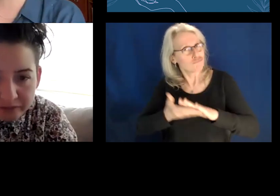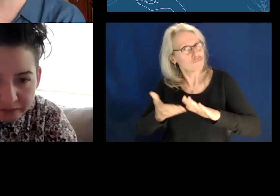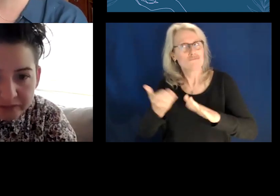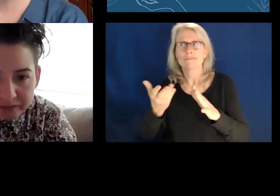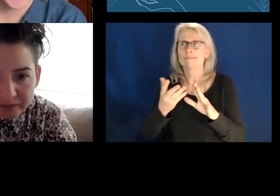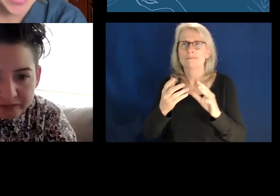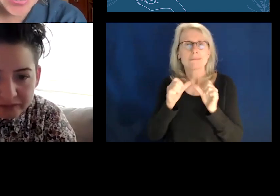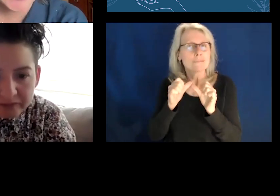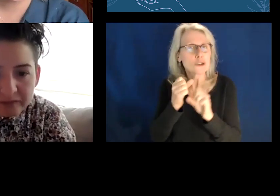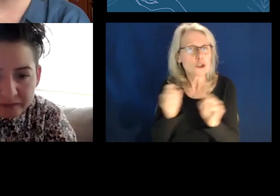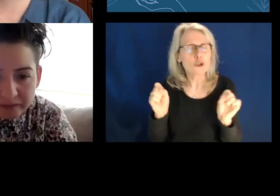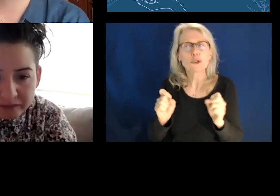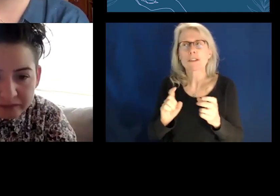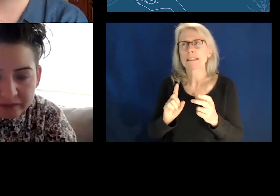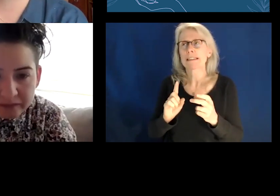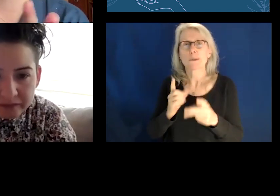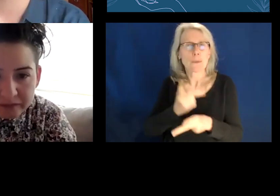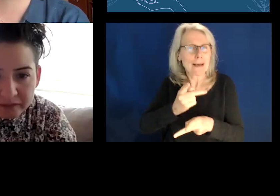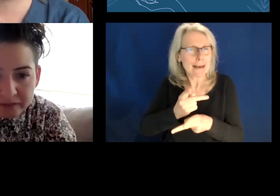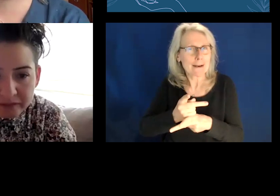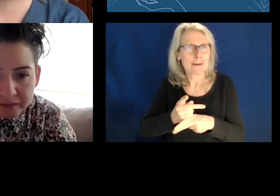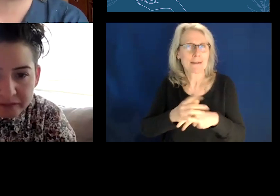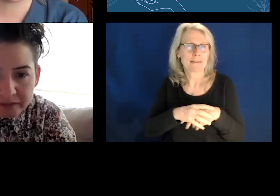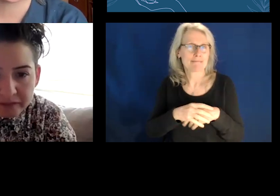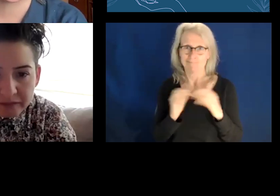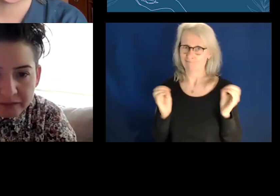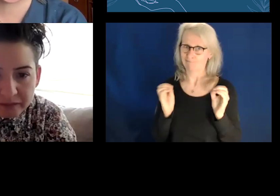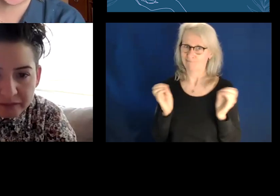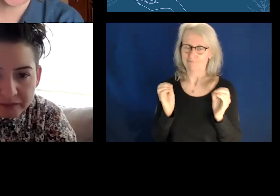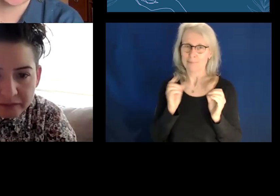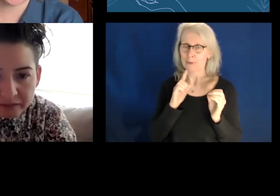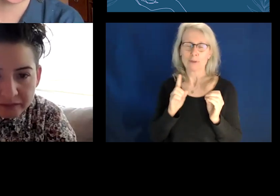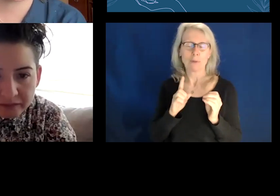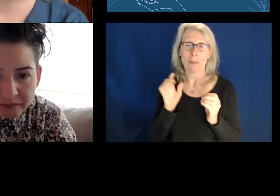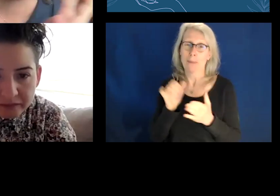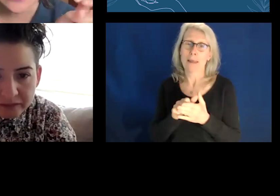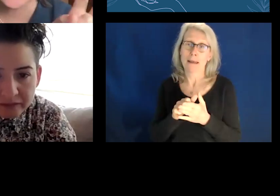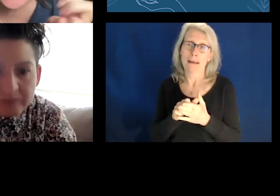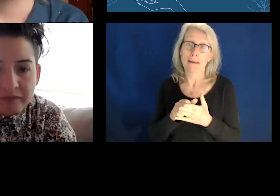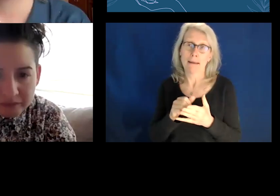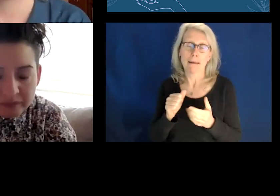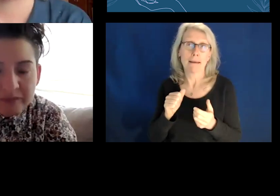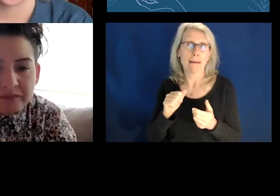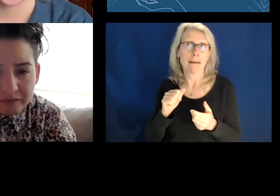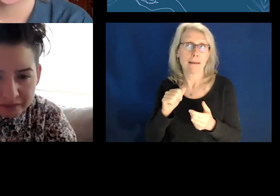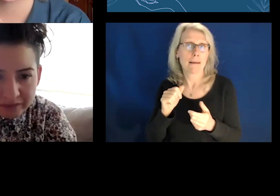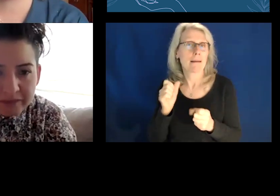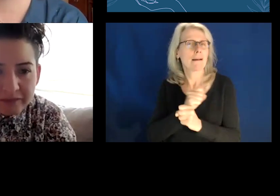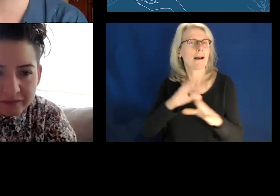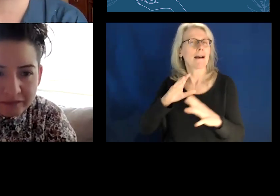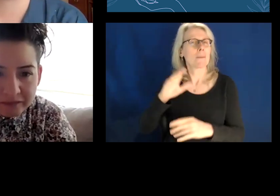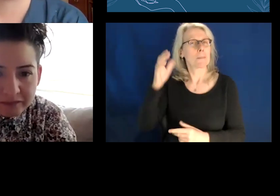security or care inside the process. This idea that has always existed, which artists have to suffer for their